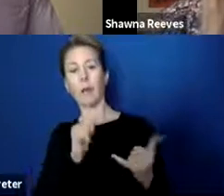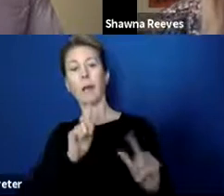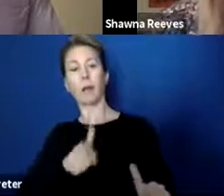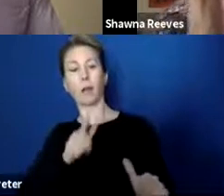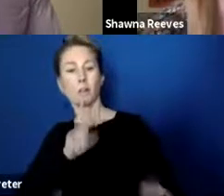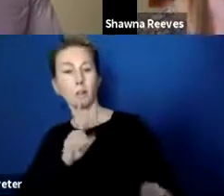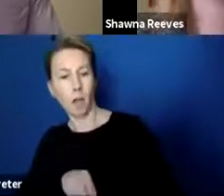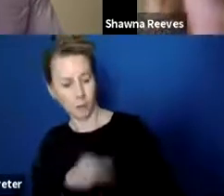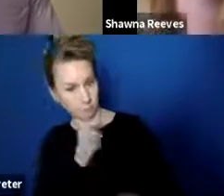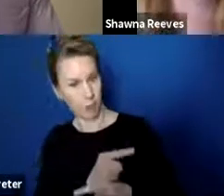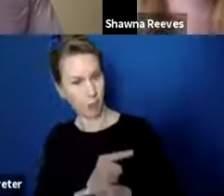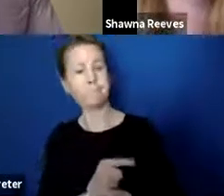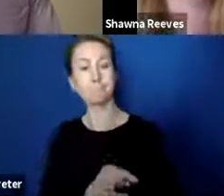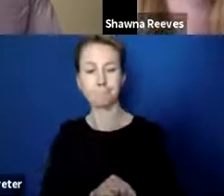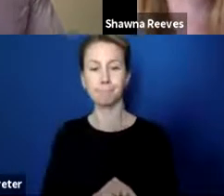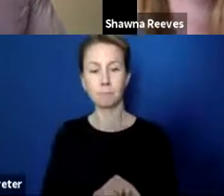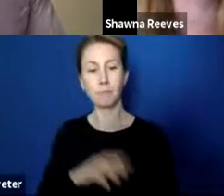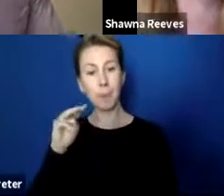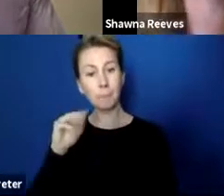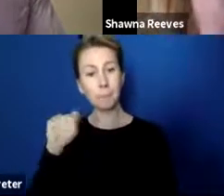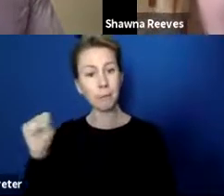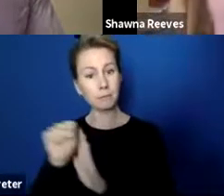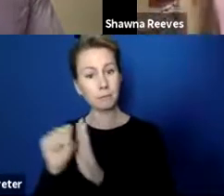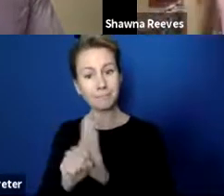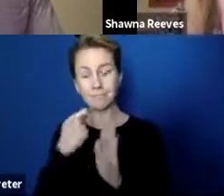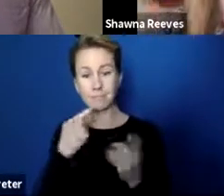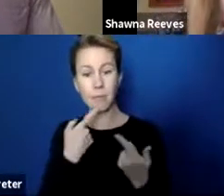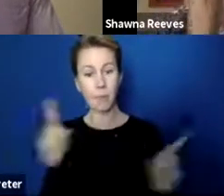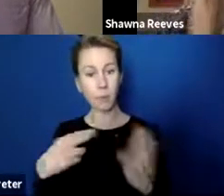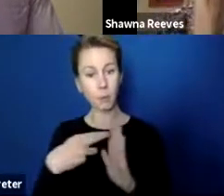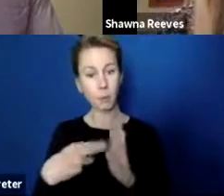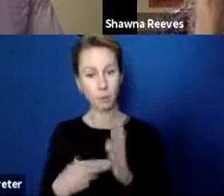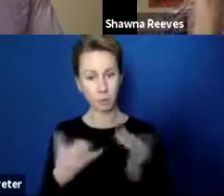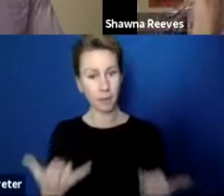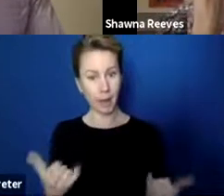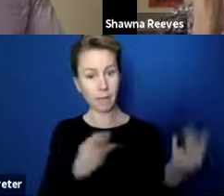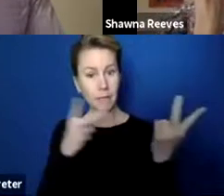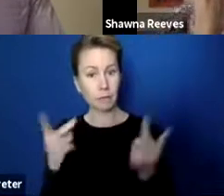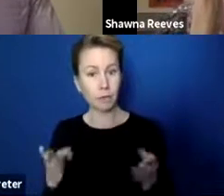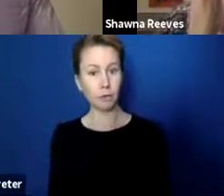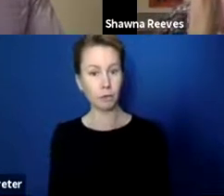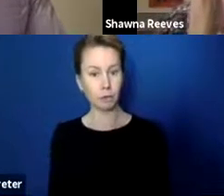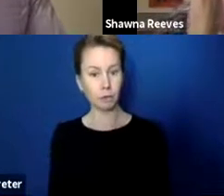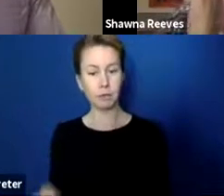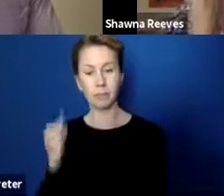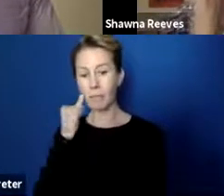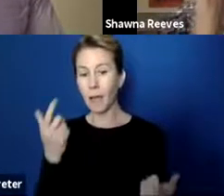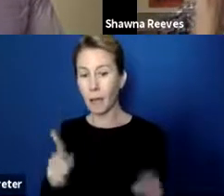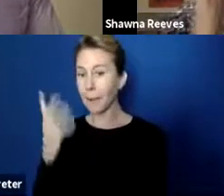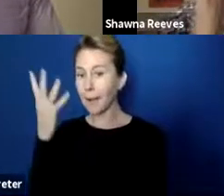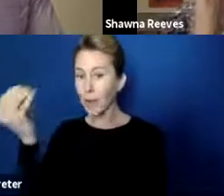real change in culture of care is. Right. Thank you. So you're talking about being proactive versus